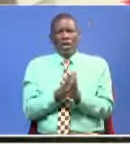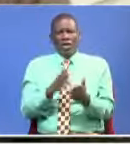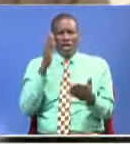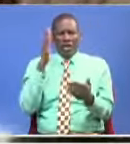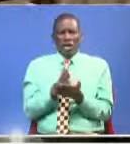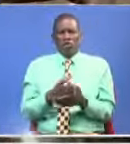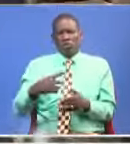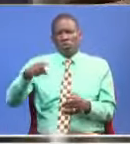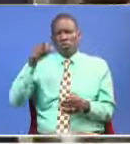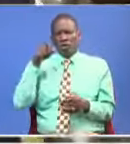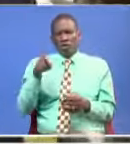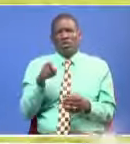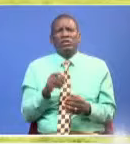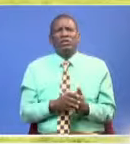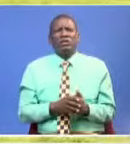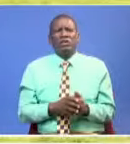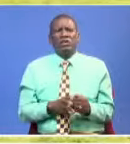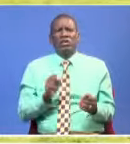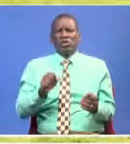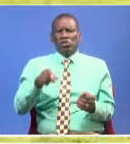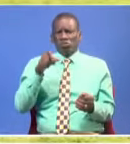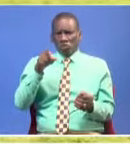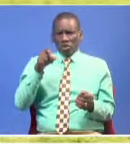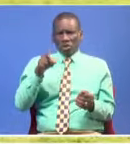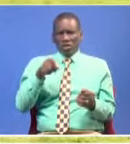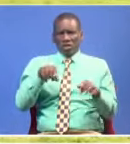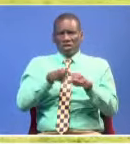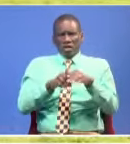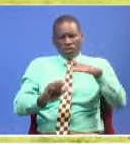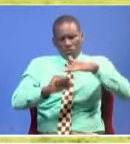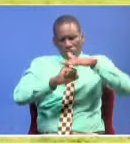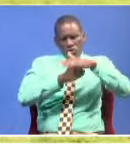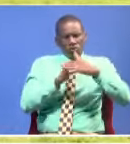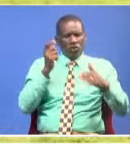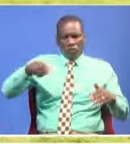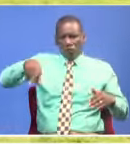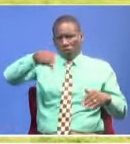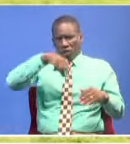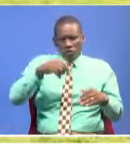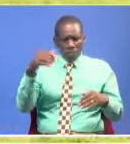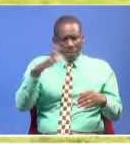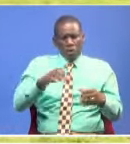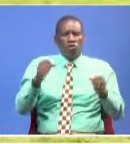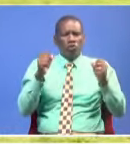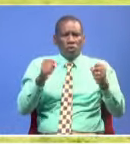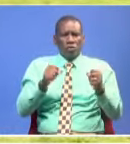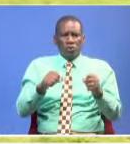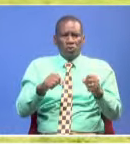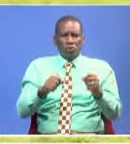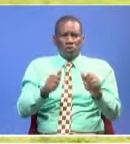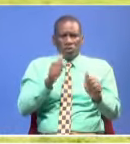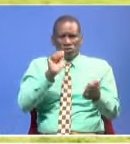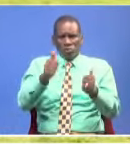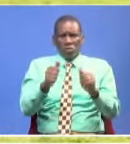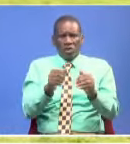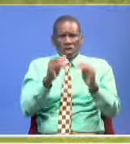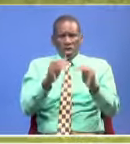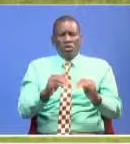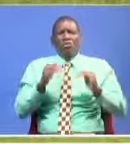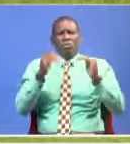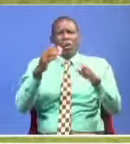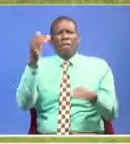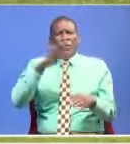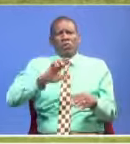as this should be like a foundation for us to go into the champions season and again be promoted back to Kenya Cup.